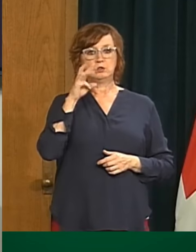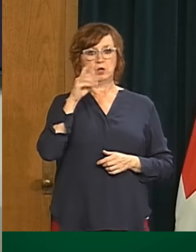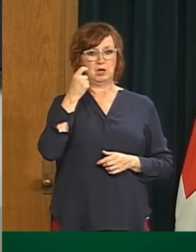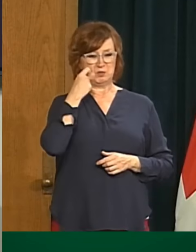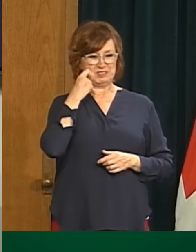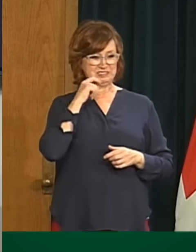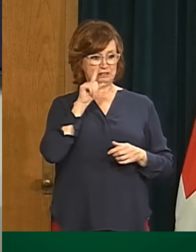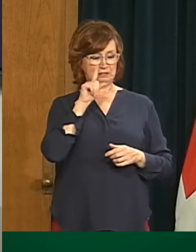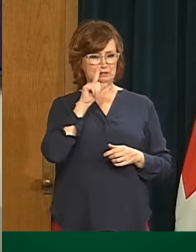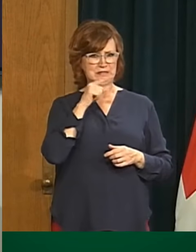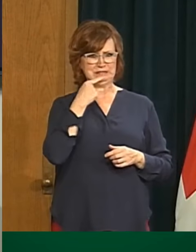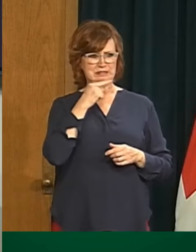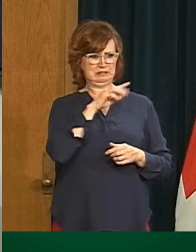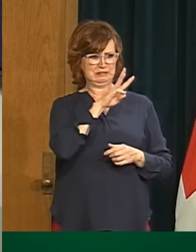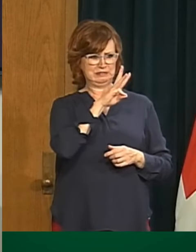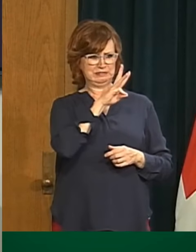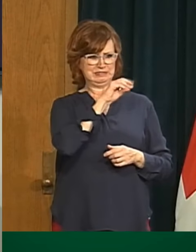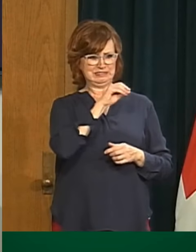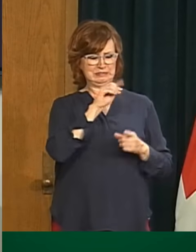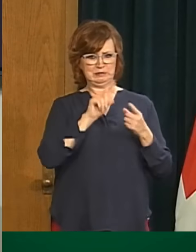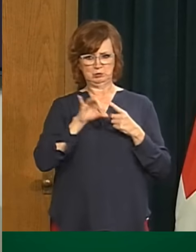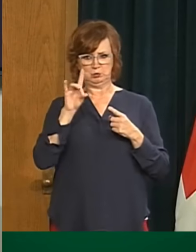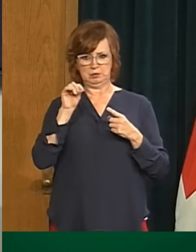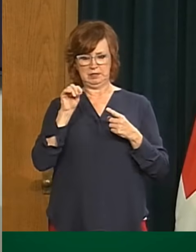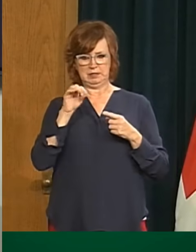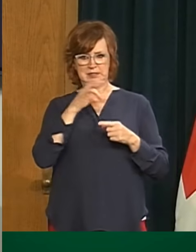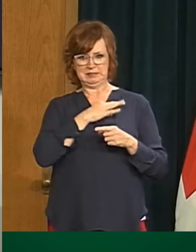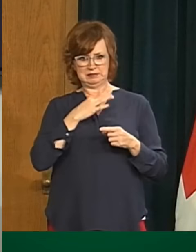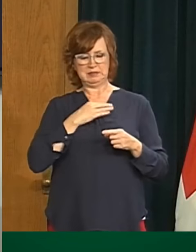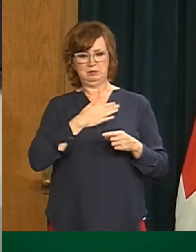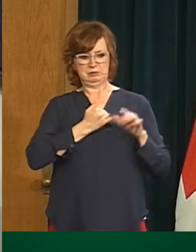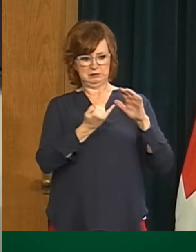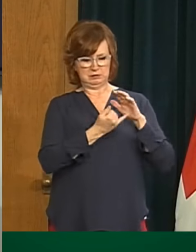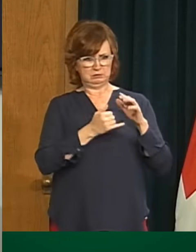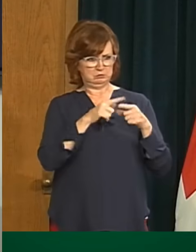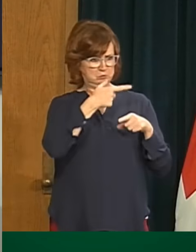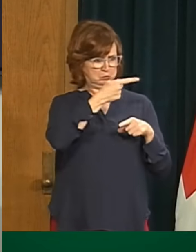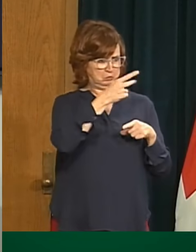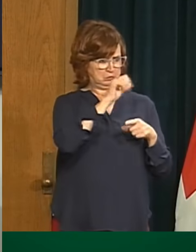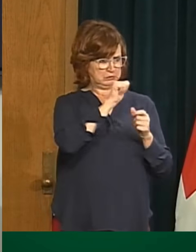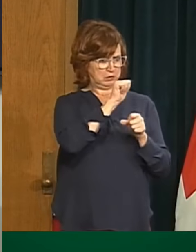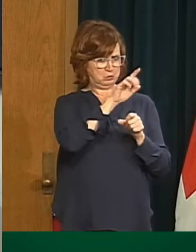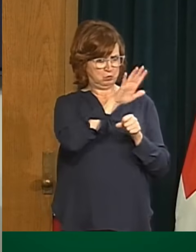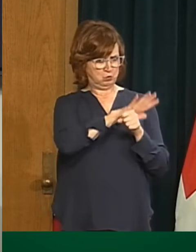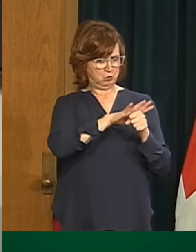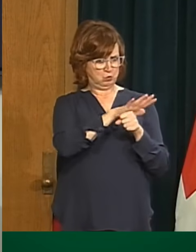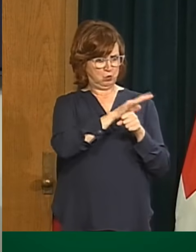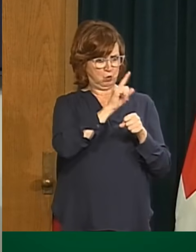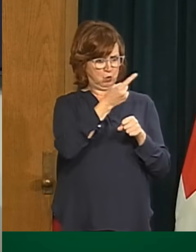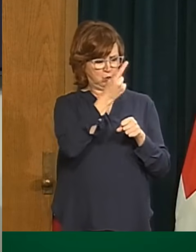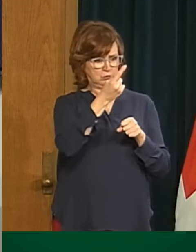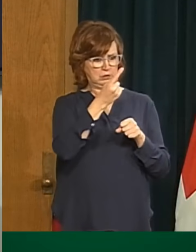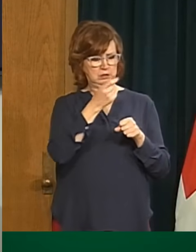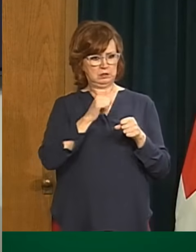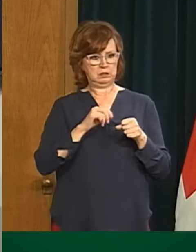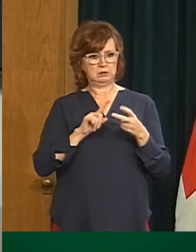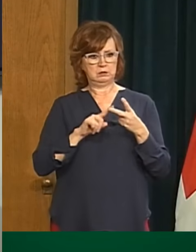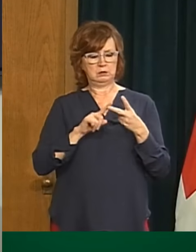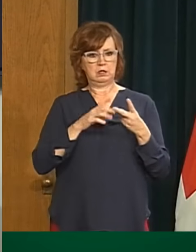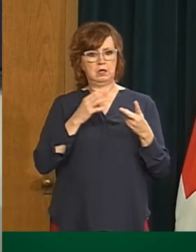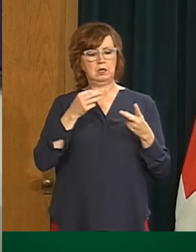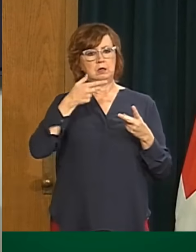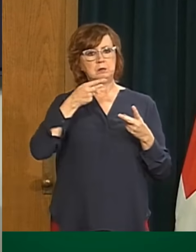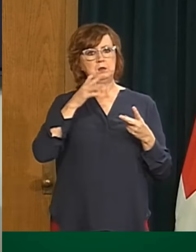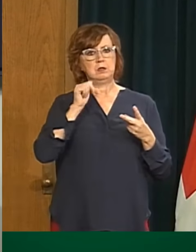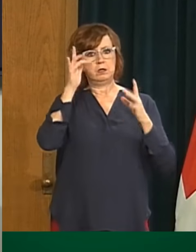in PA or is that across the province? And then also talking about staff at the PA hospital, how many departments have been affected